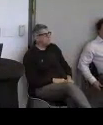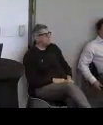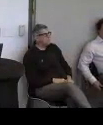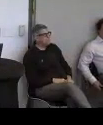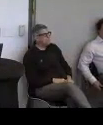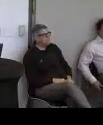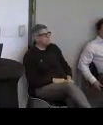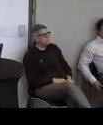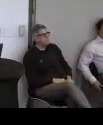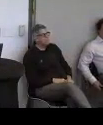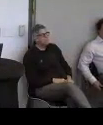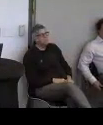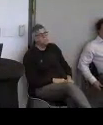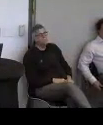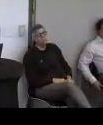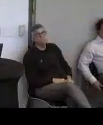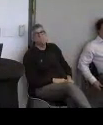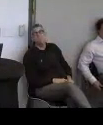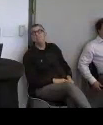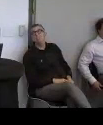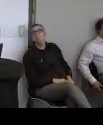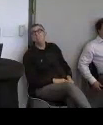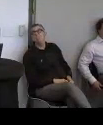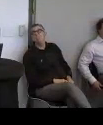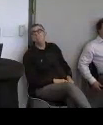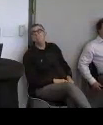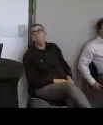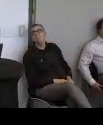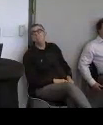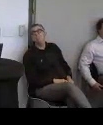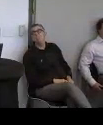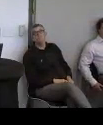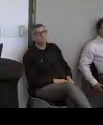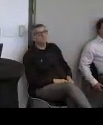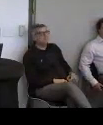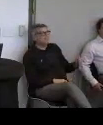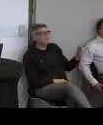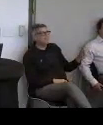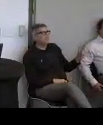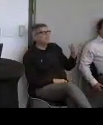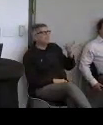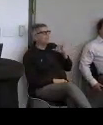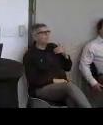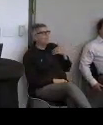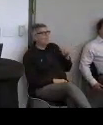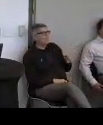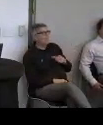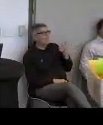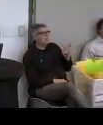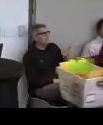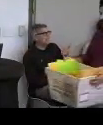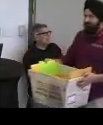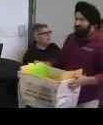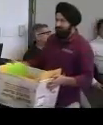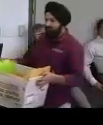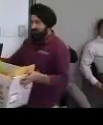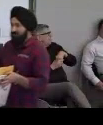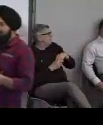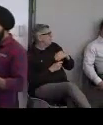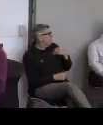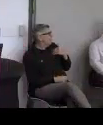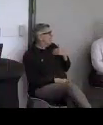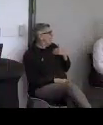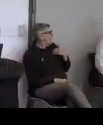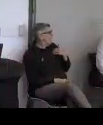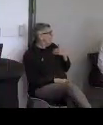well, I'll call out. And then volunteers are coming around to bring the non-visuals. Also, we've got the other envelopes have like raised